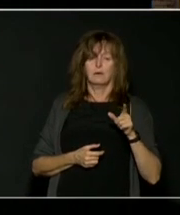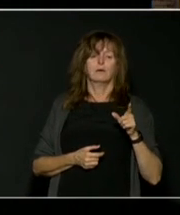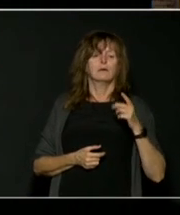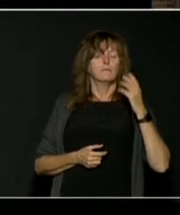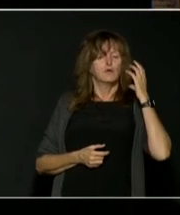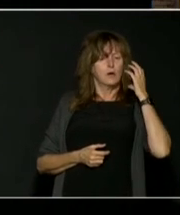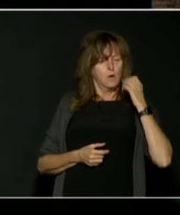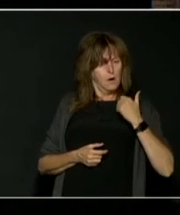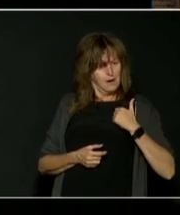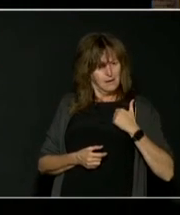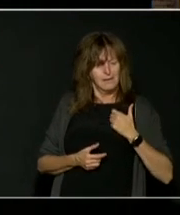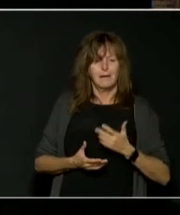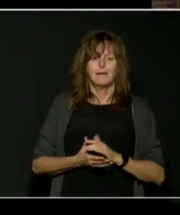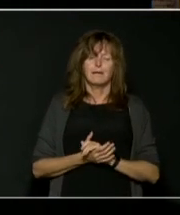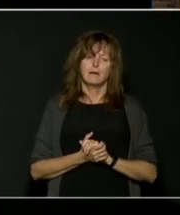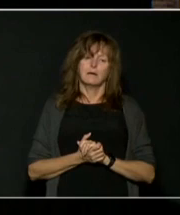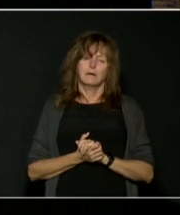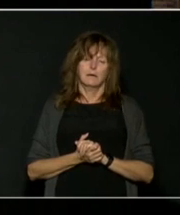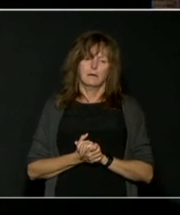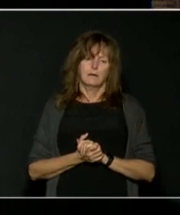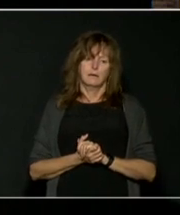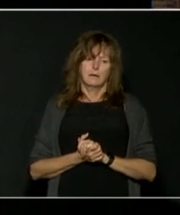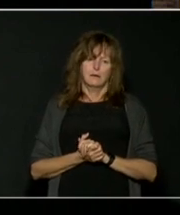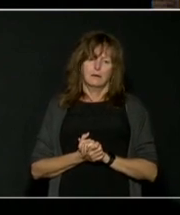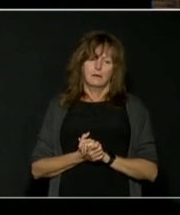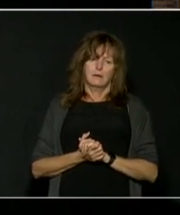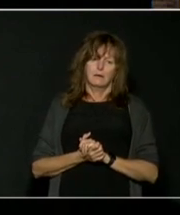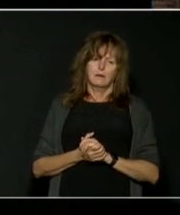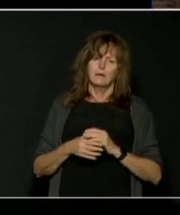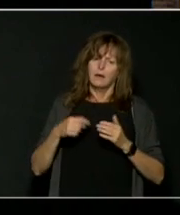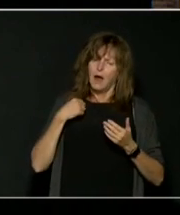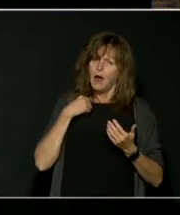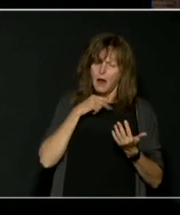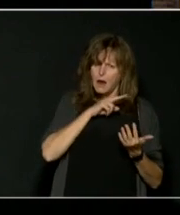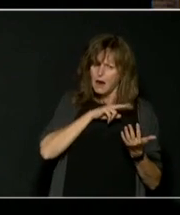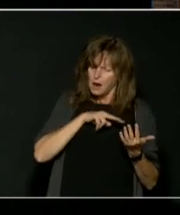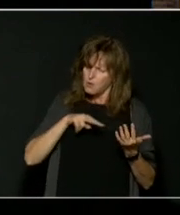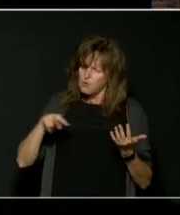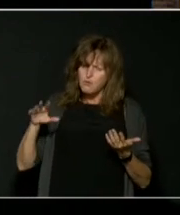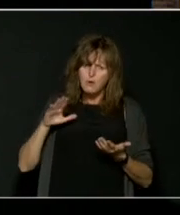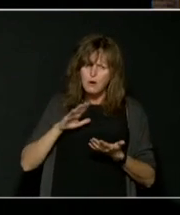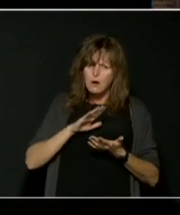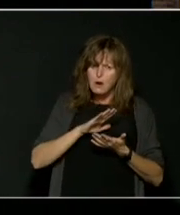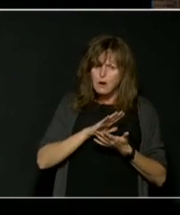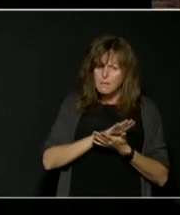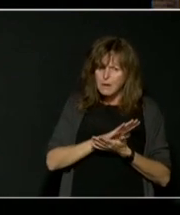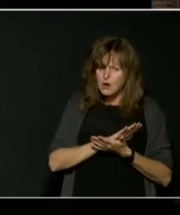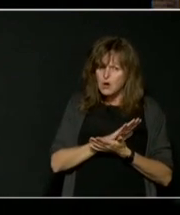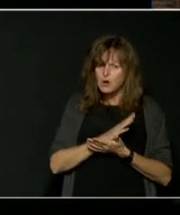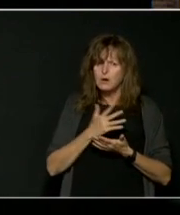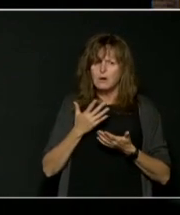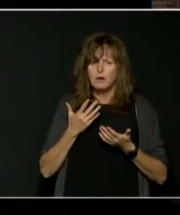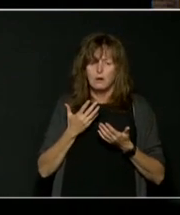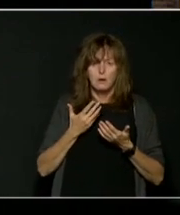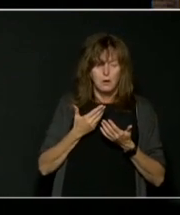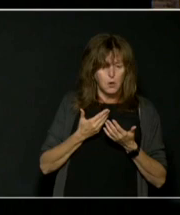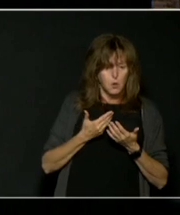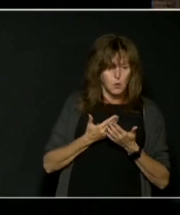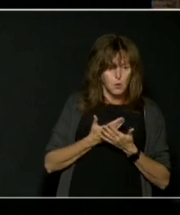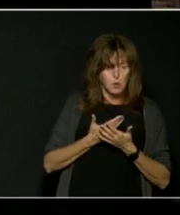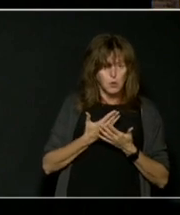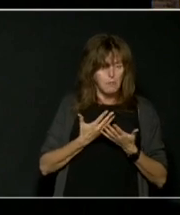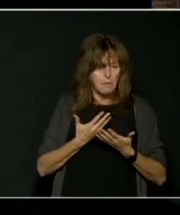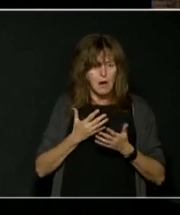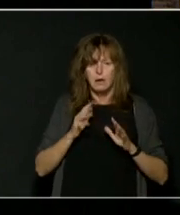Hi. From the document, and correct me if this is not new, but you're saying that if the test result is